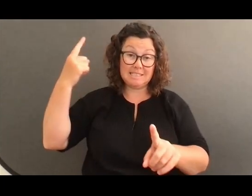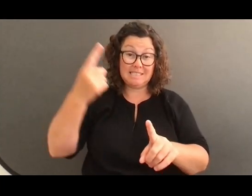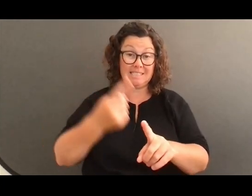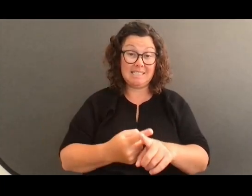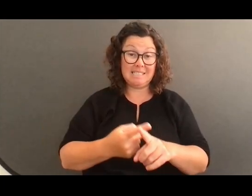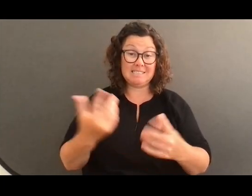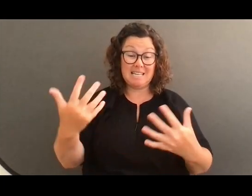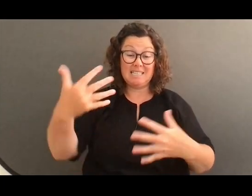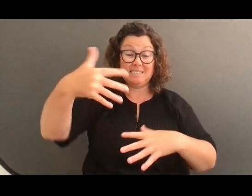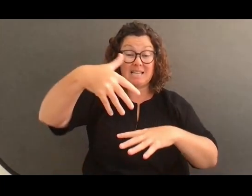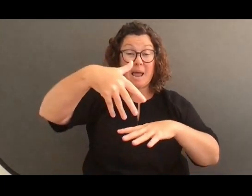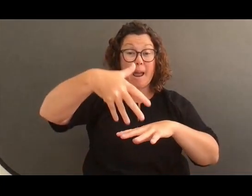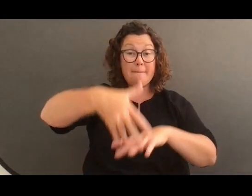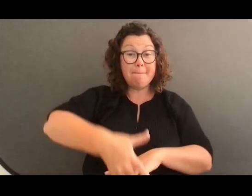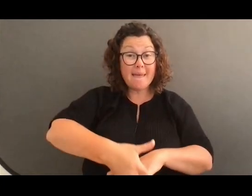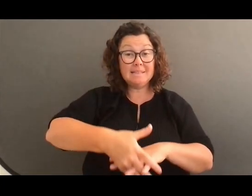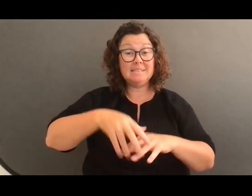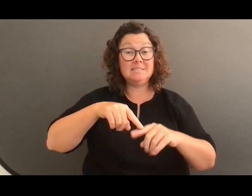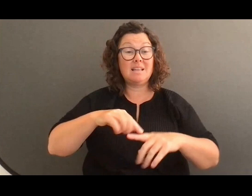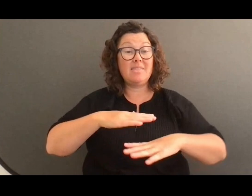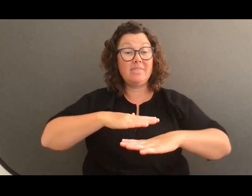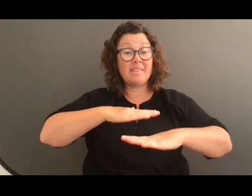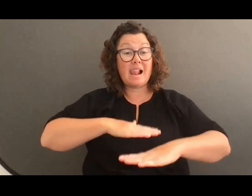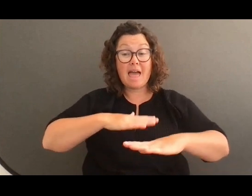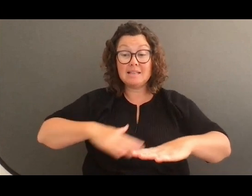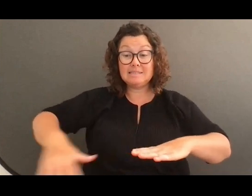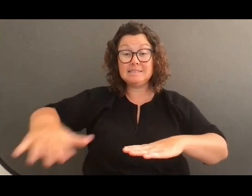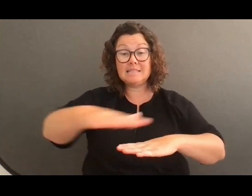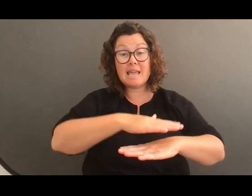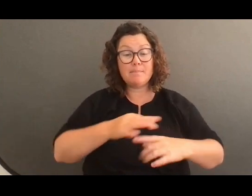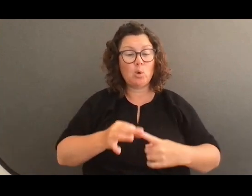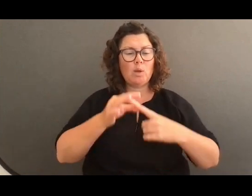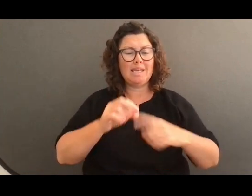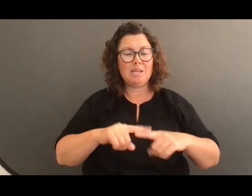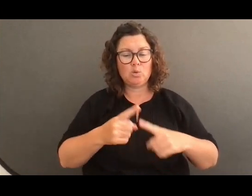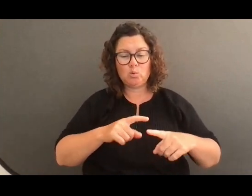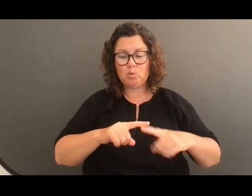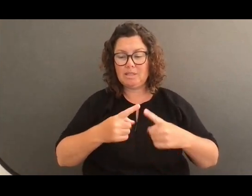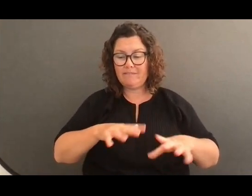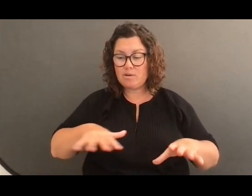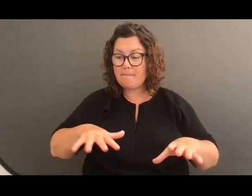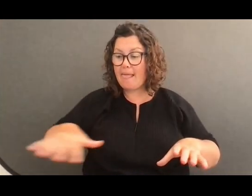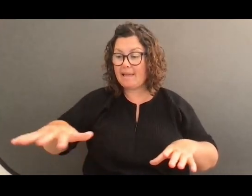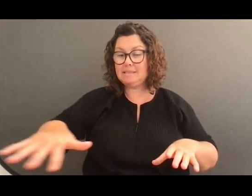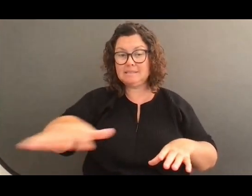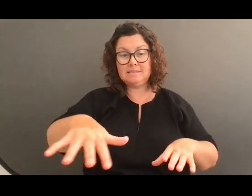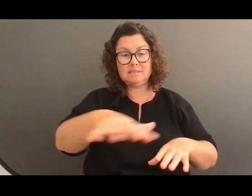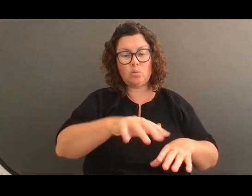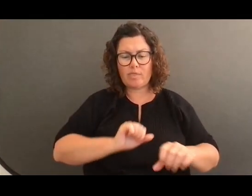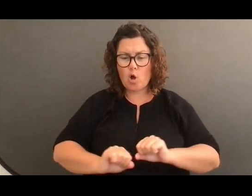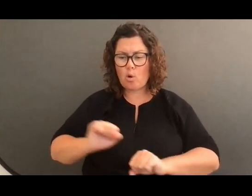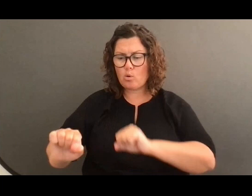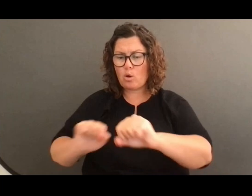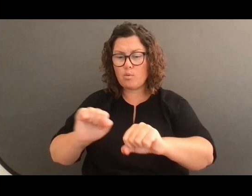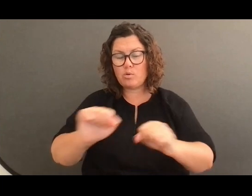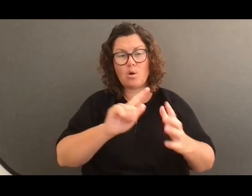all unique in different places because the landscape is different. The ecology is unique in every area. So looking after the